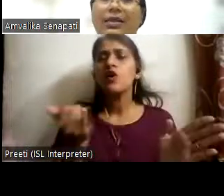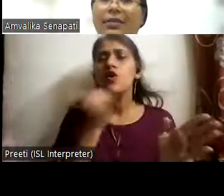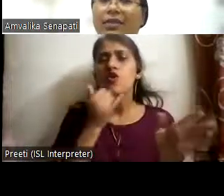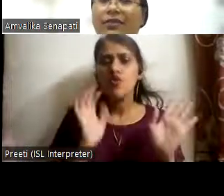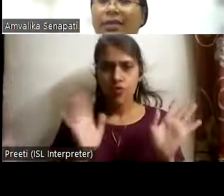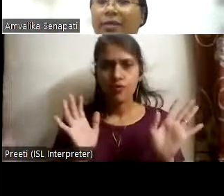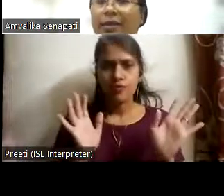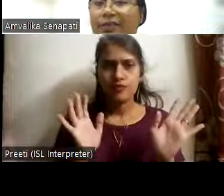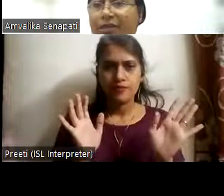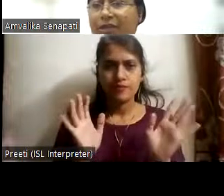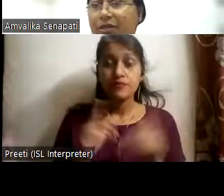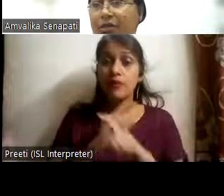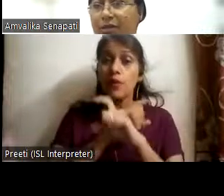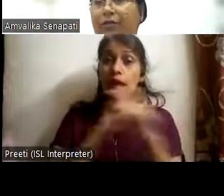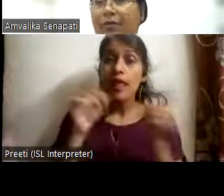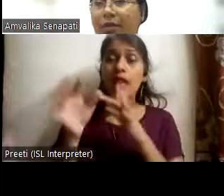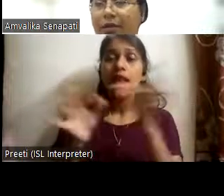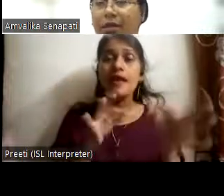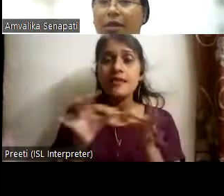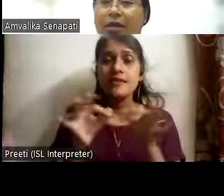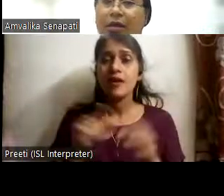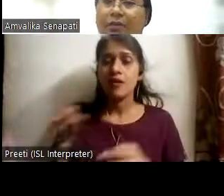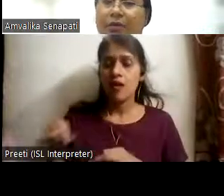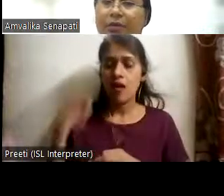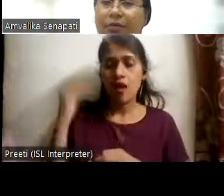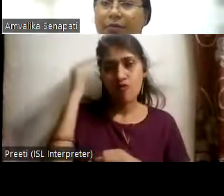So some kind of clear manifestation, the proper